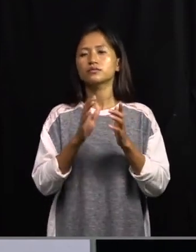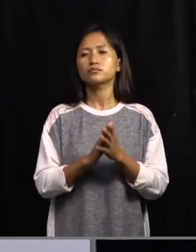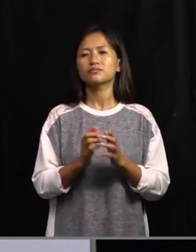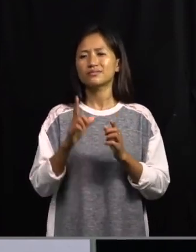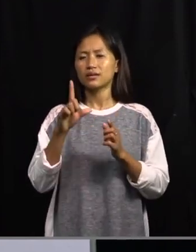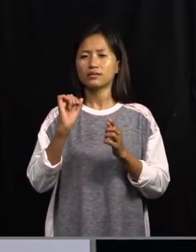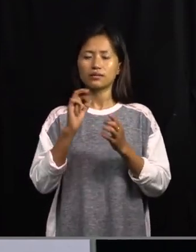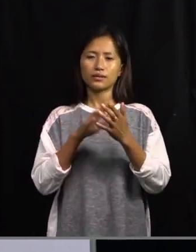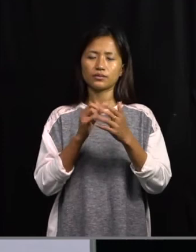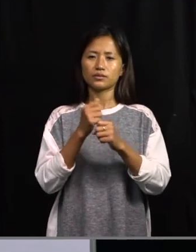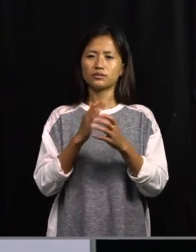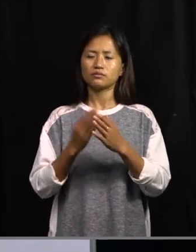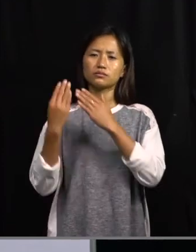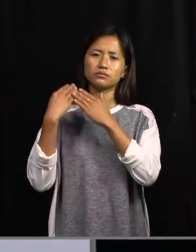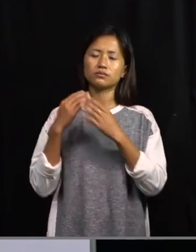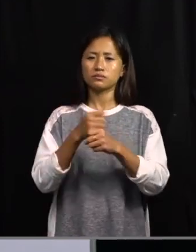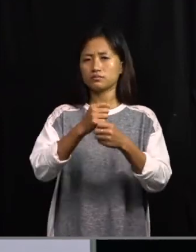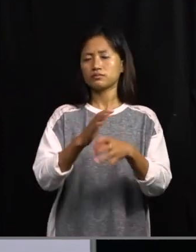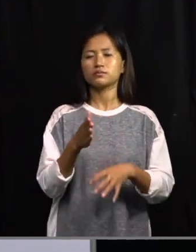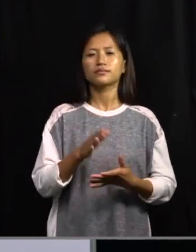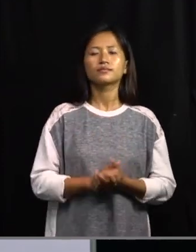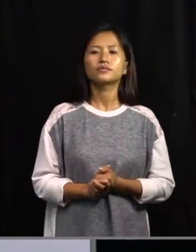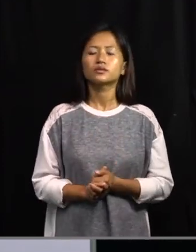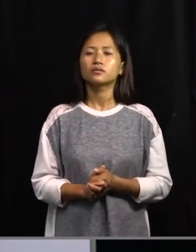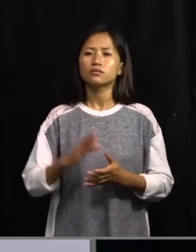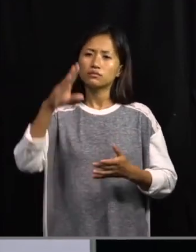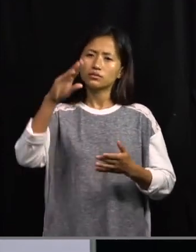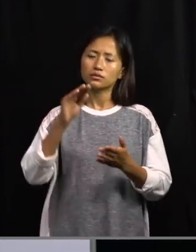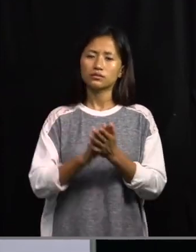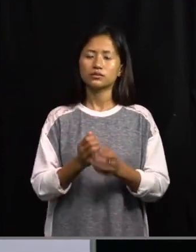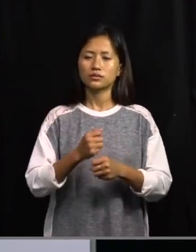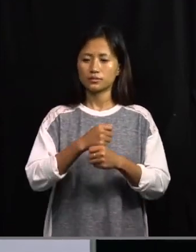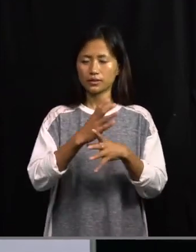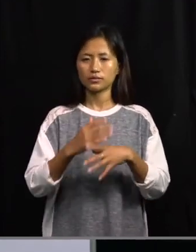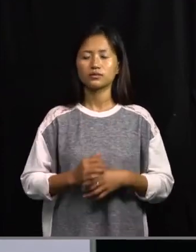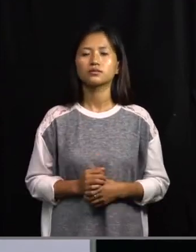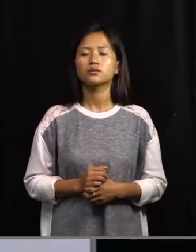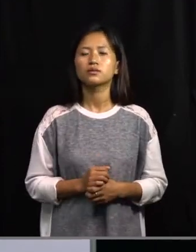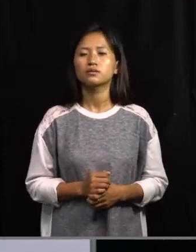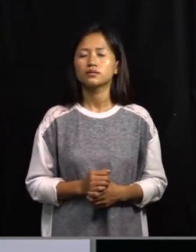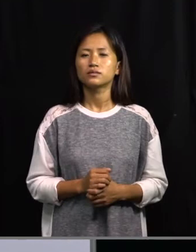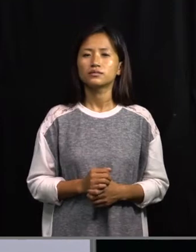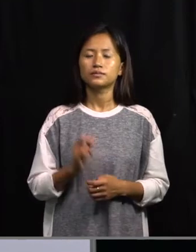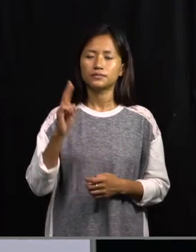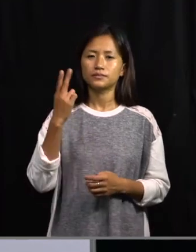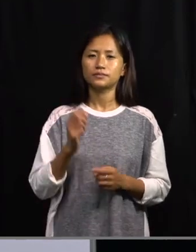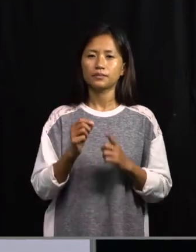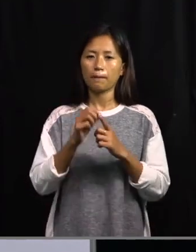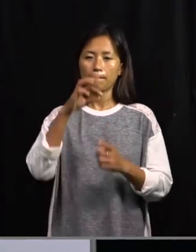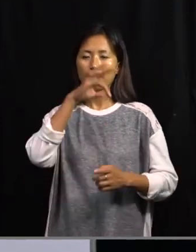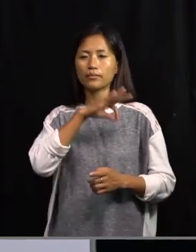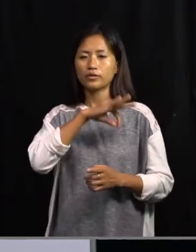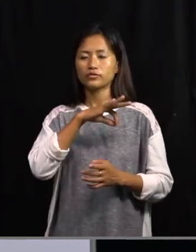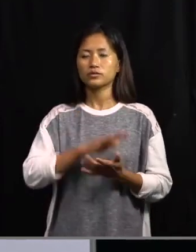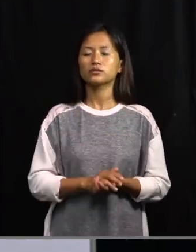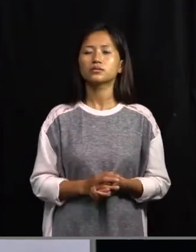No burden is created. At the same time, no reduction of assets is made. Number 2, profits and dividends. As I was